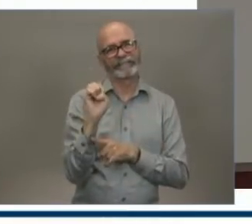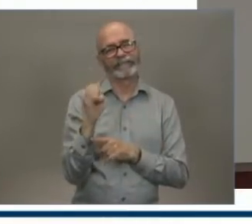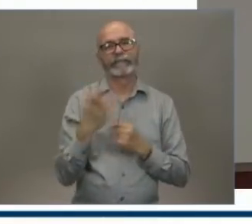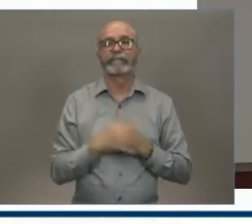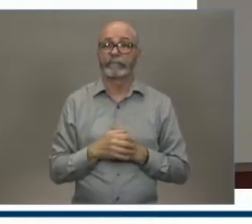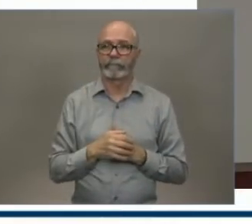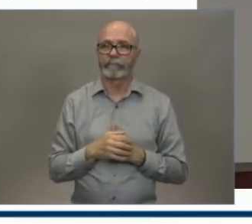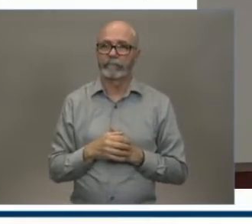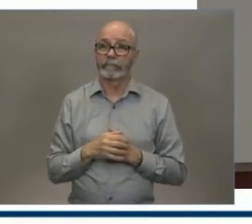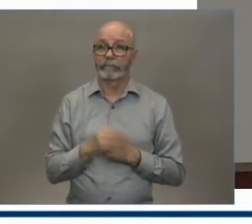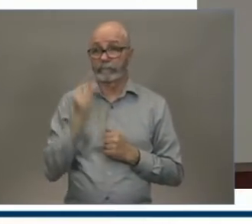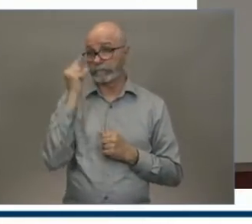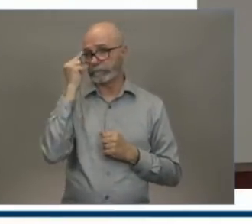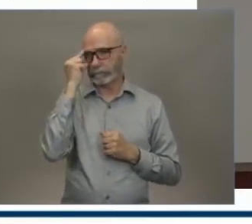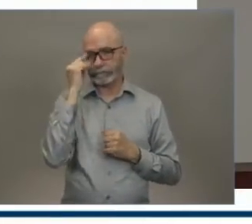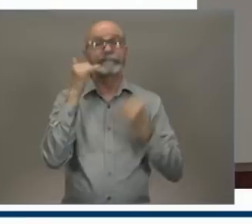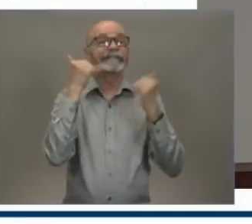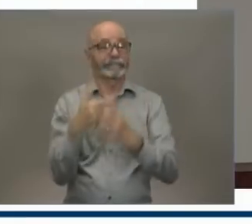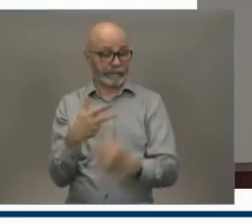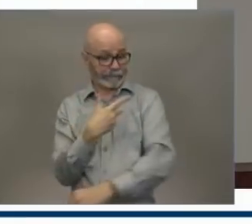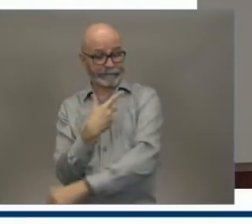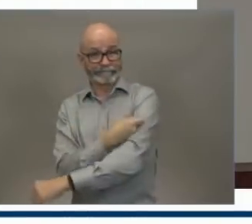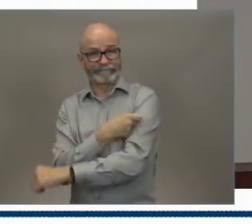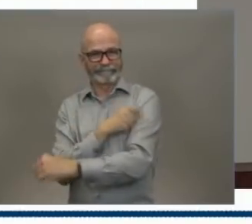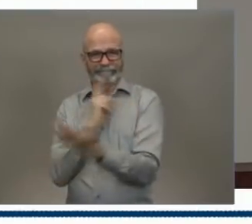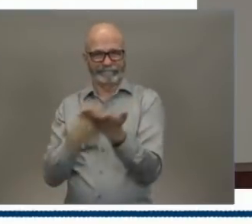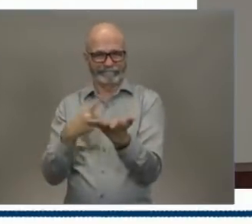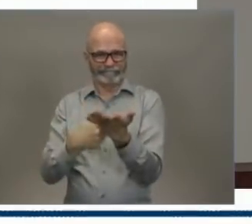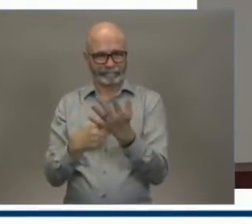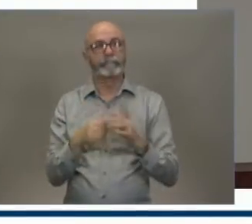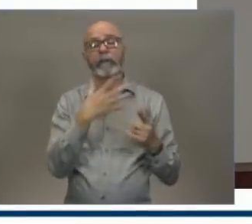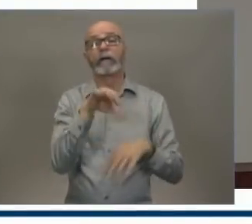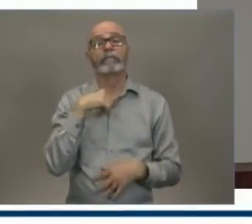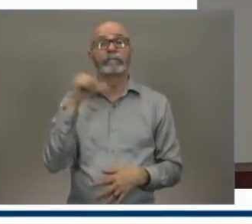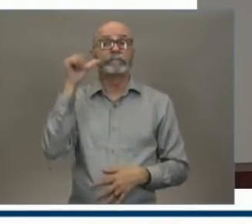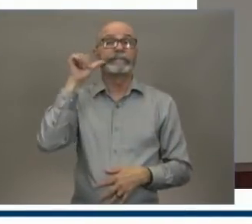vaccine update, at the end of the day yesterday, we had